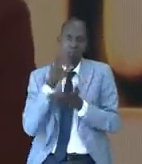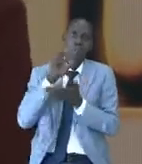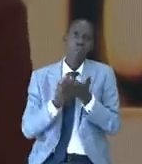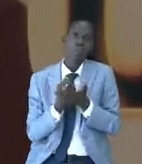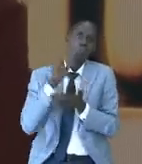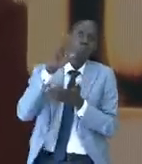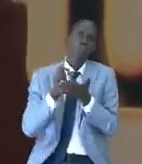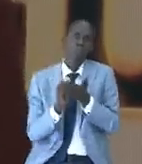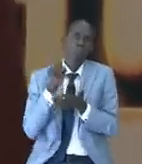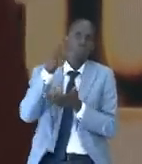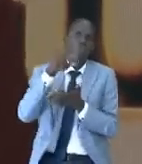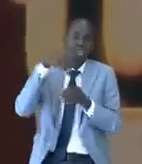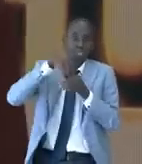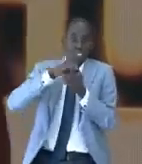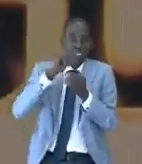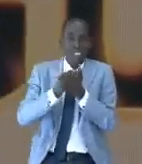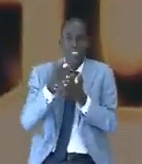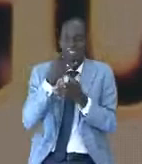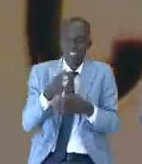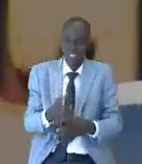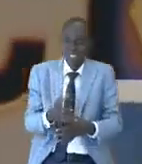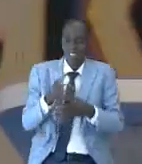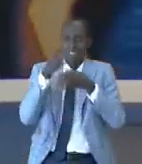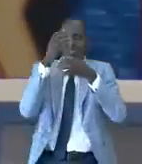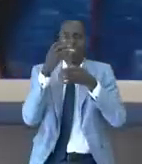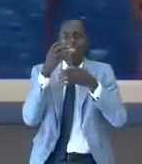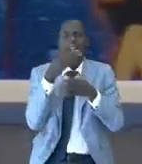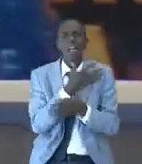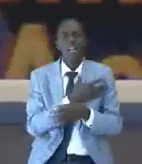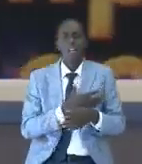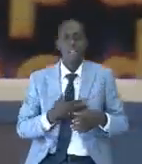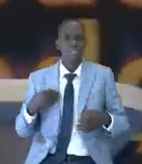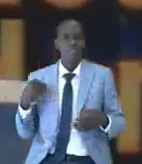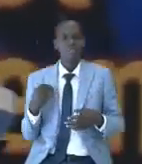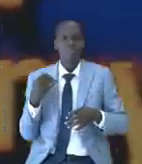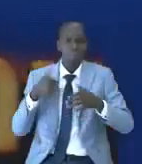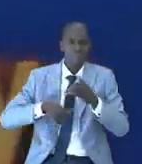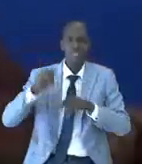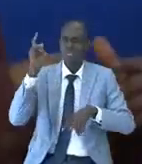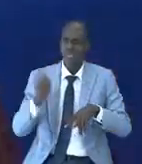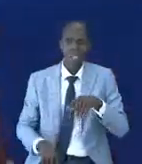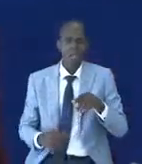the level, that is the ceiling, and couldn't come out.